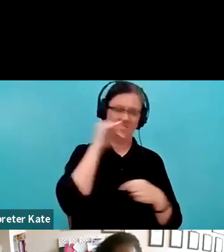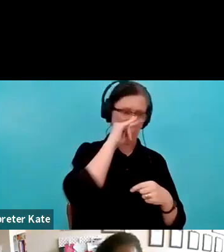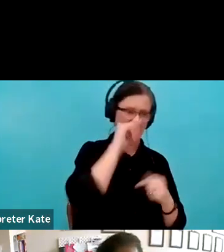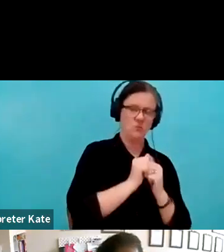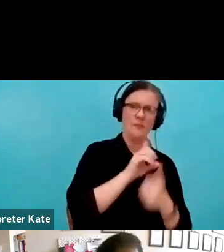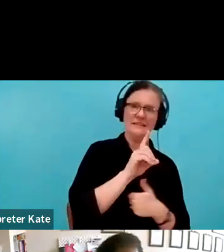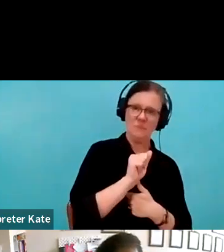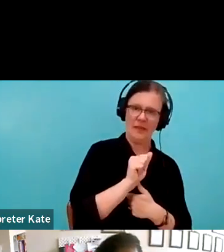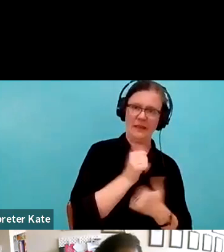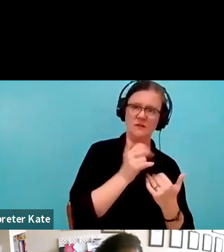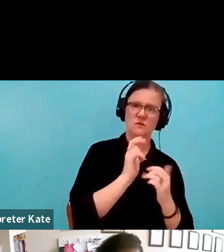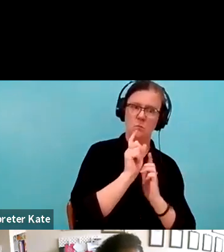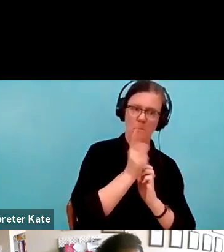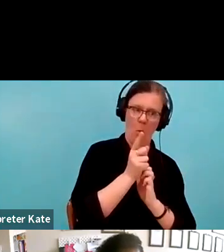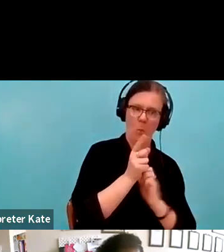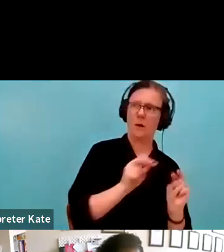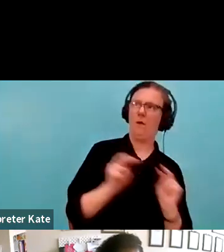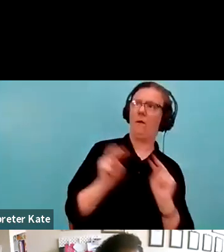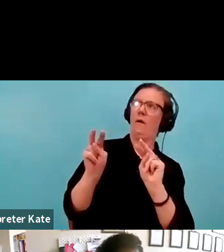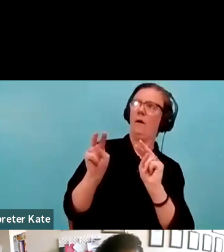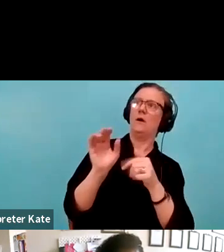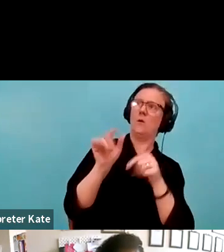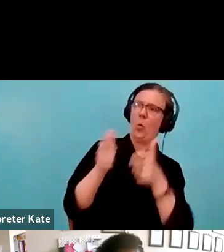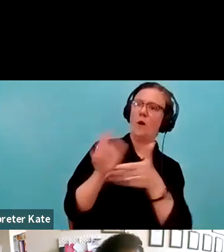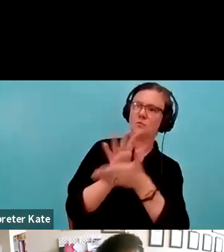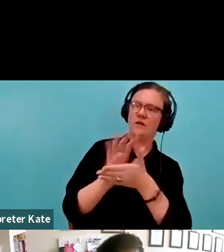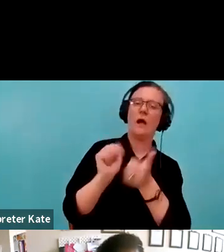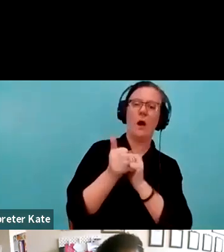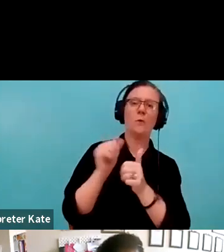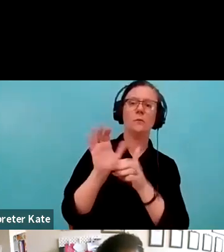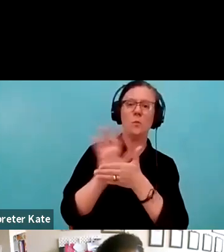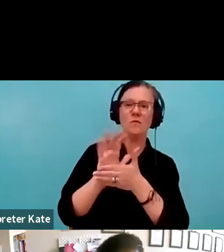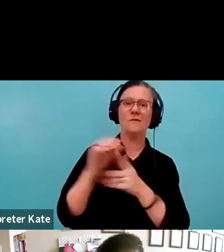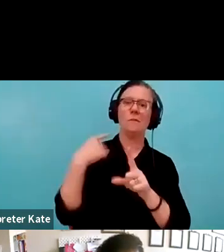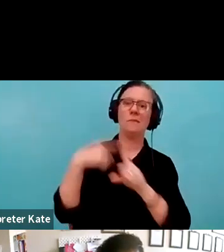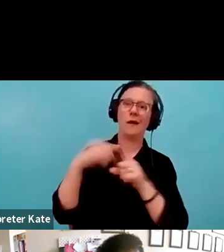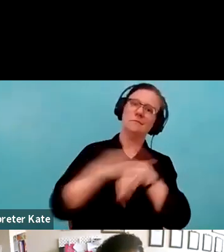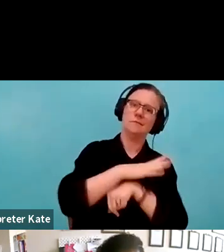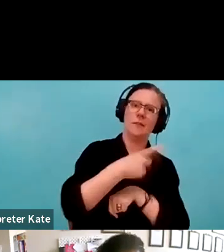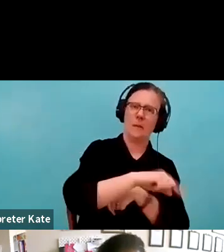current moment can be impactful to those children?